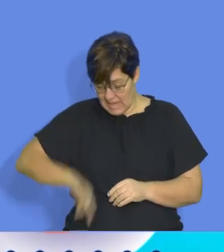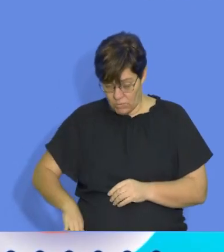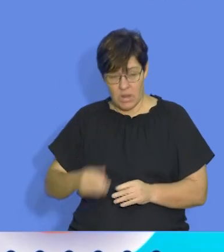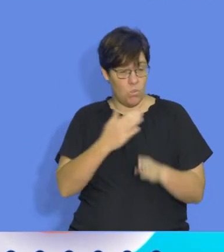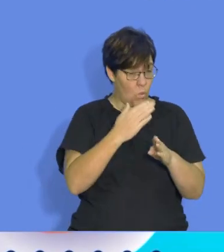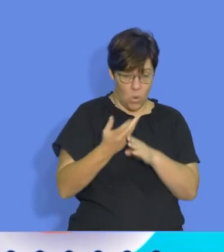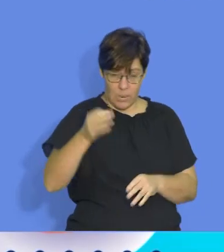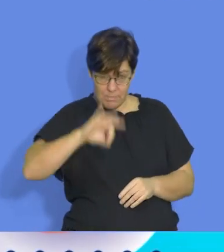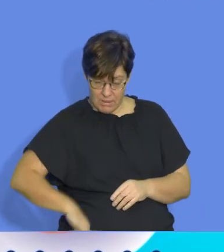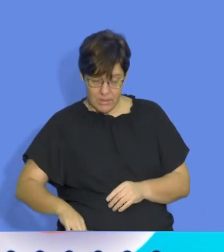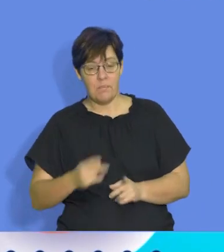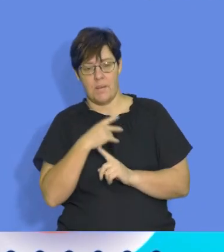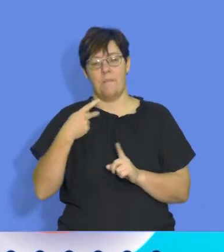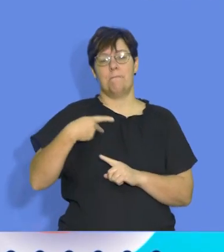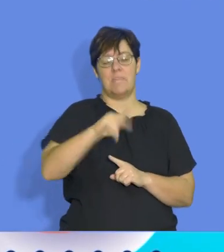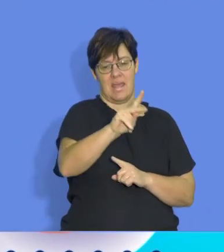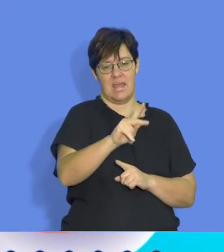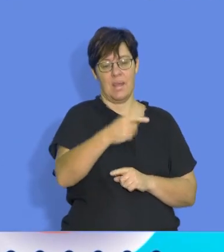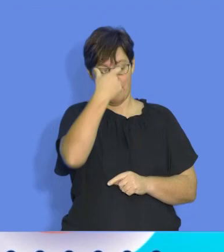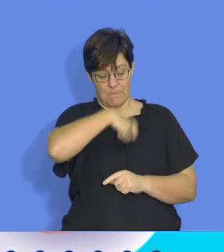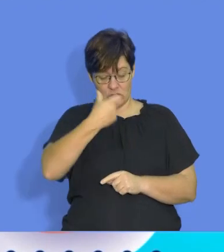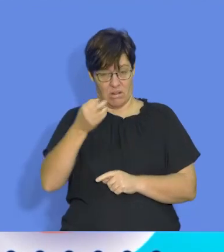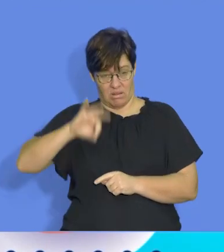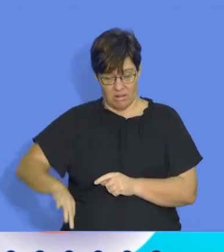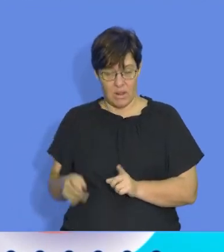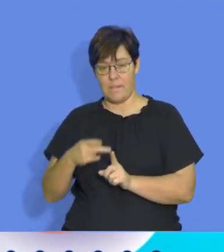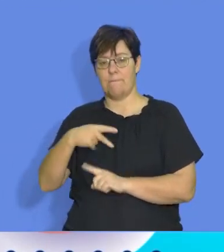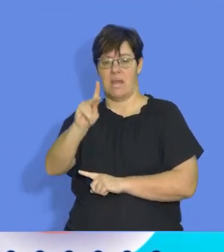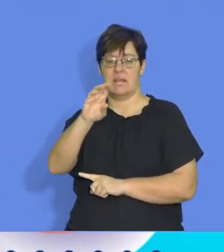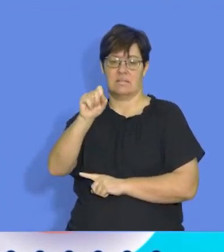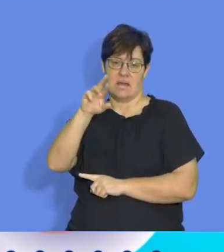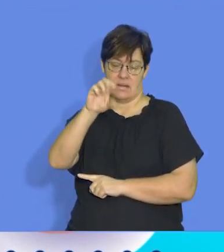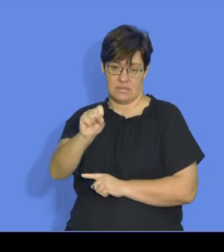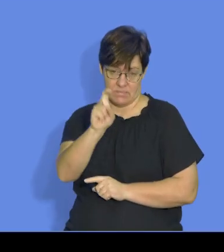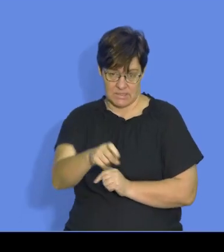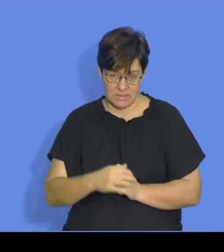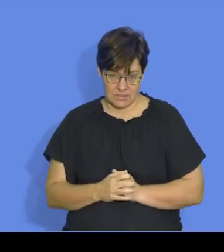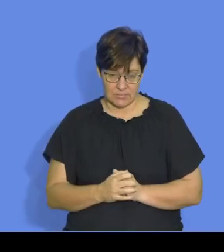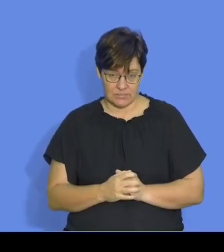that you will pay from your personal income towards SARS.